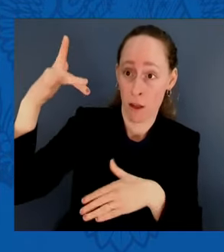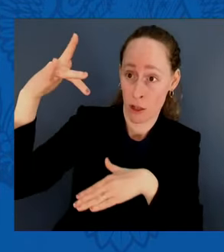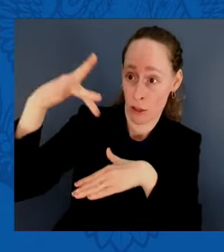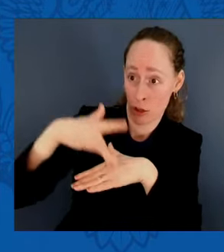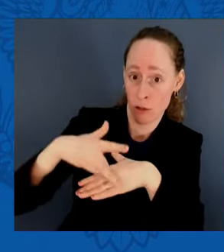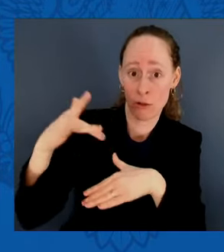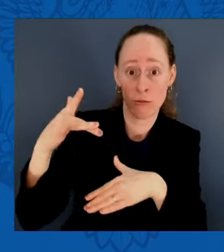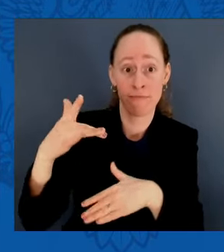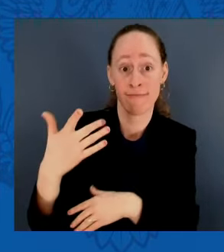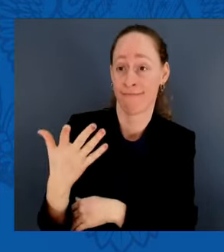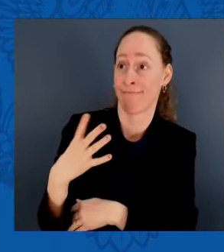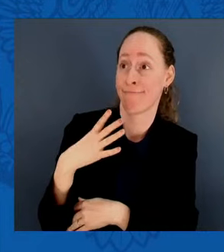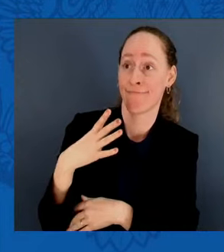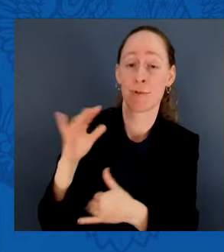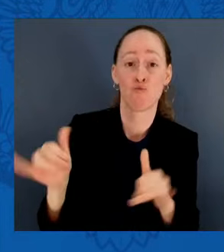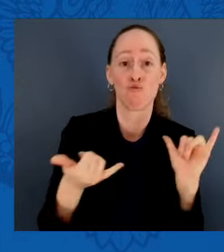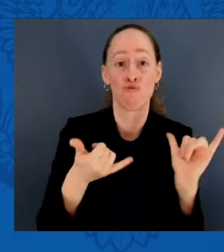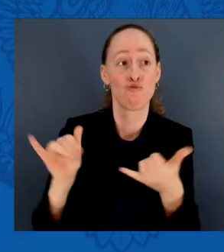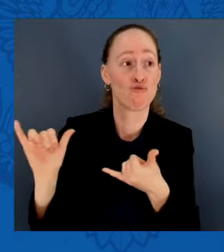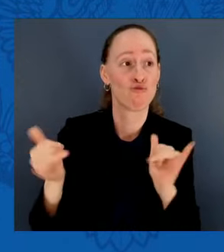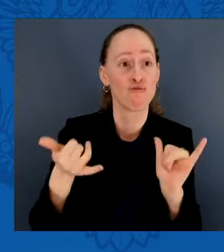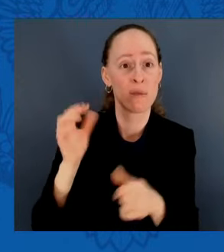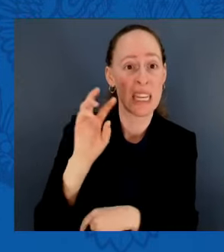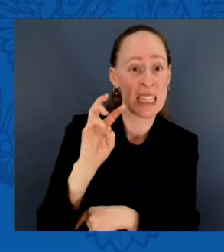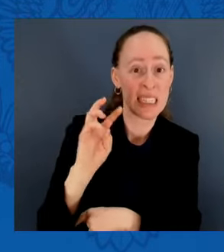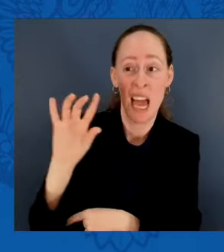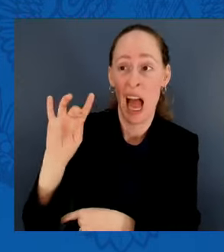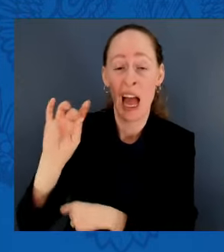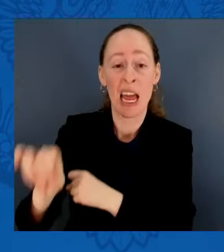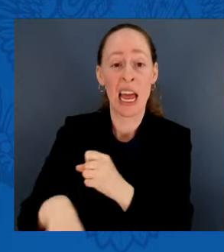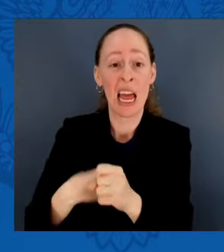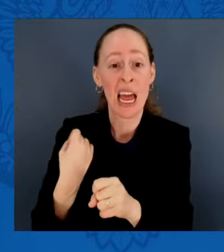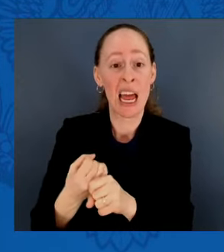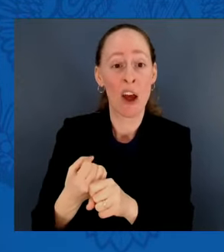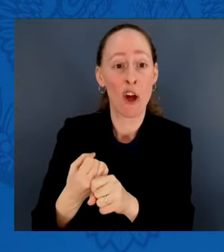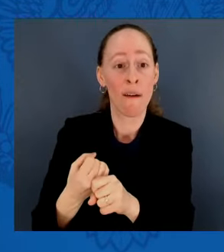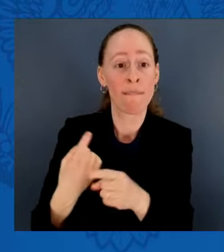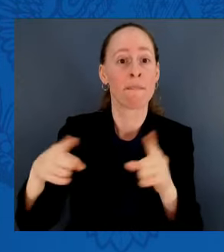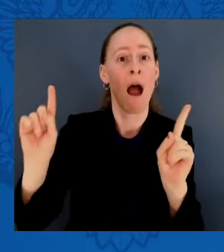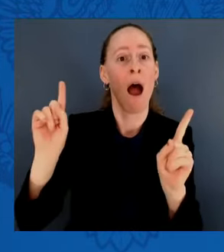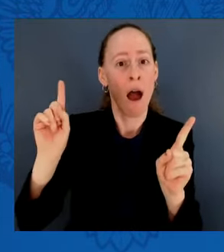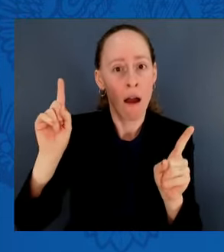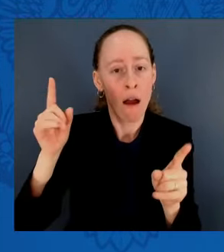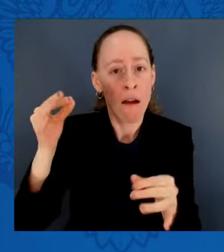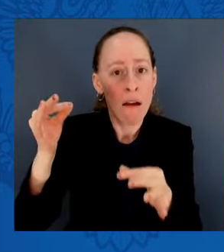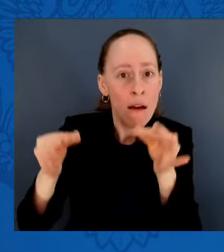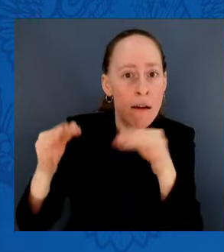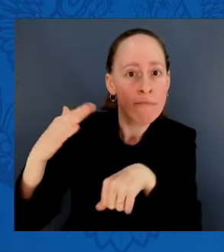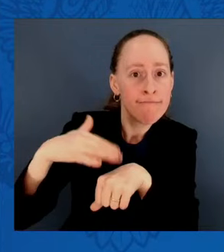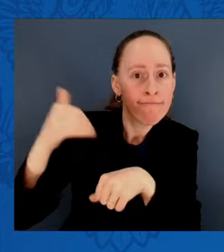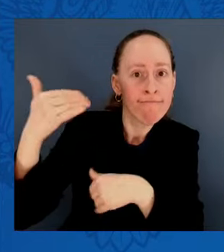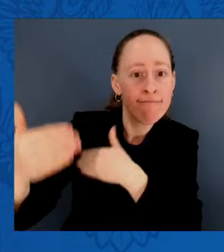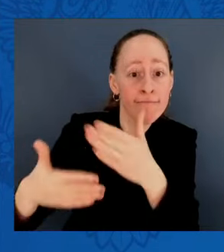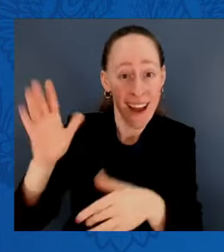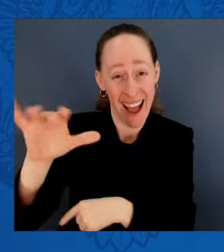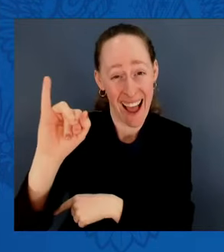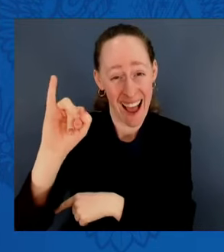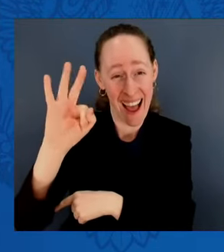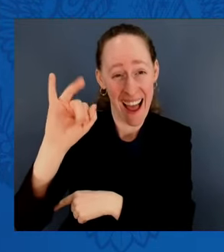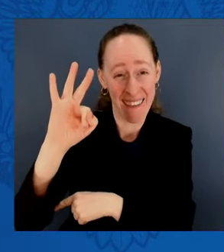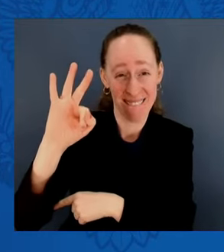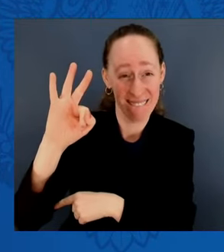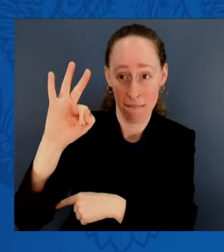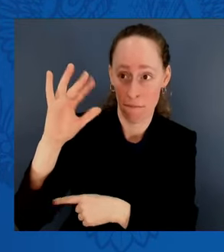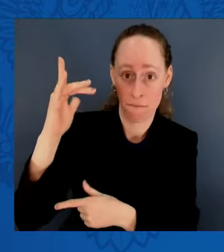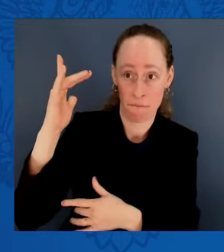$8,000. But, if it's only 6 weeks, the idea is it's highly